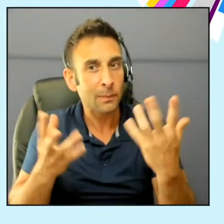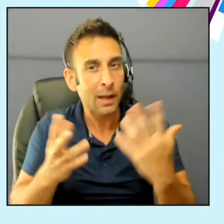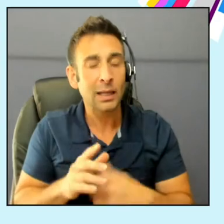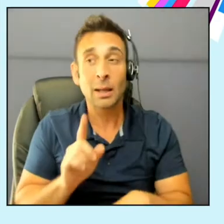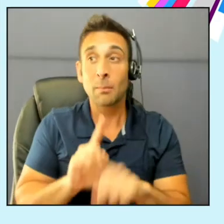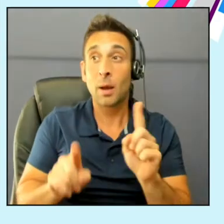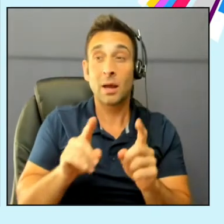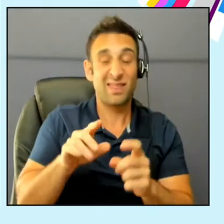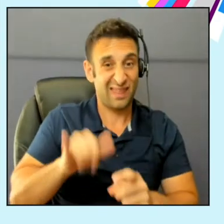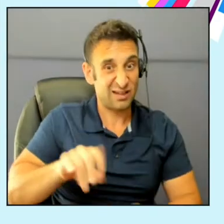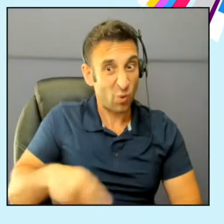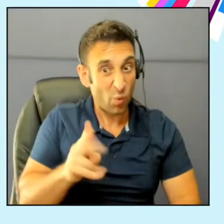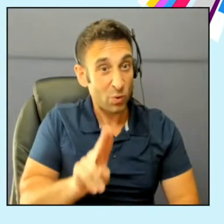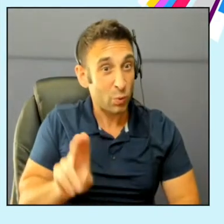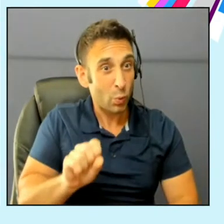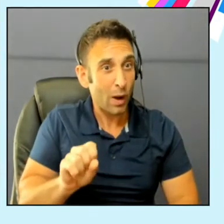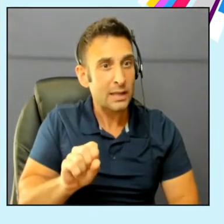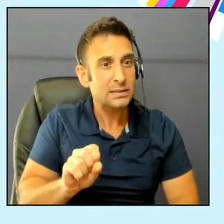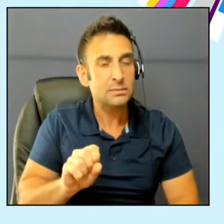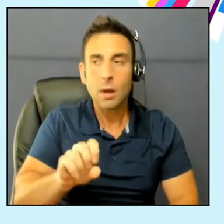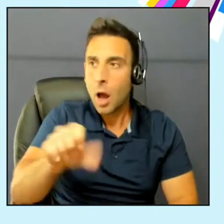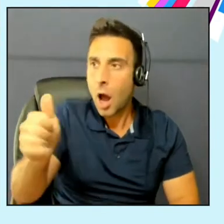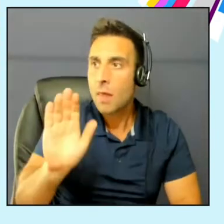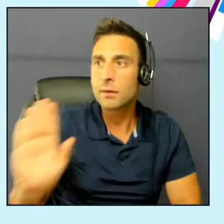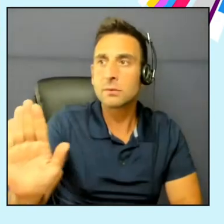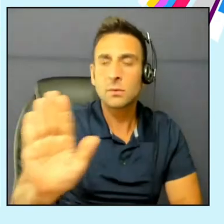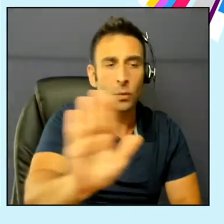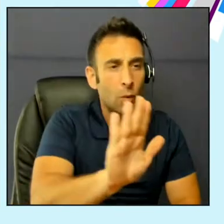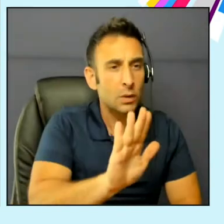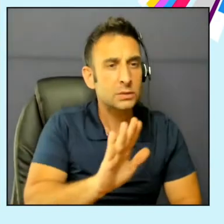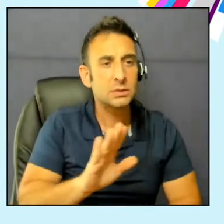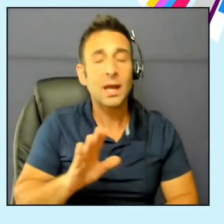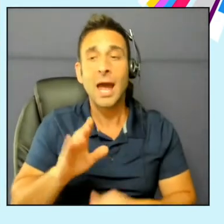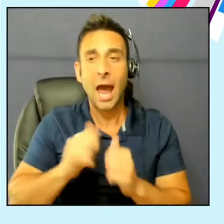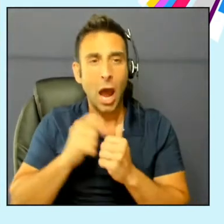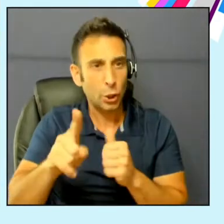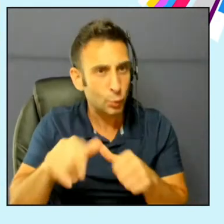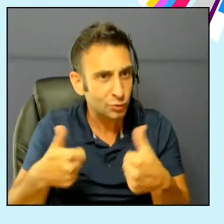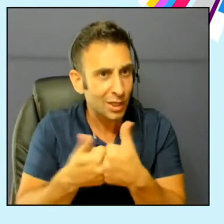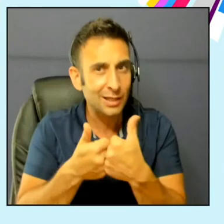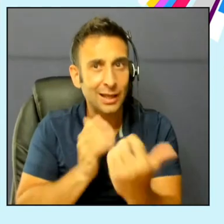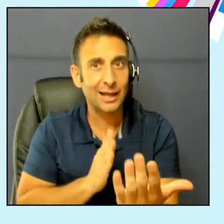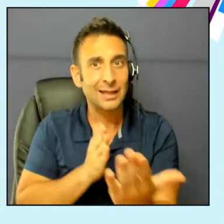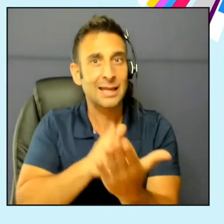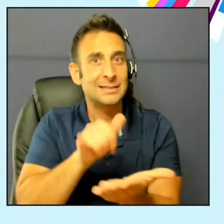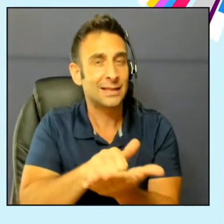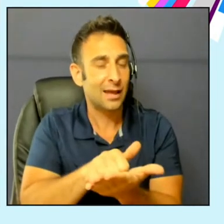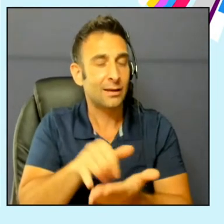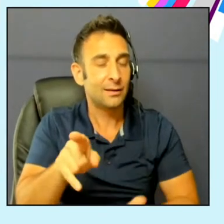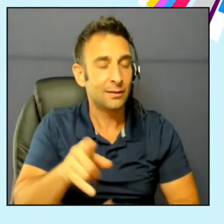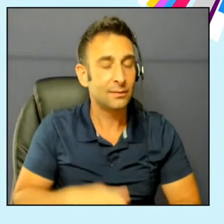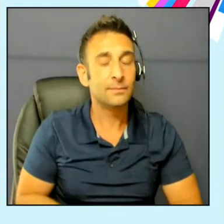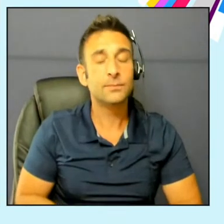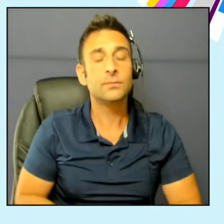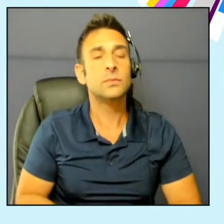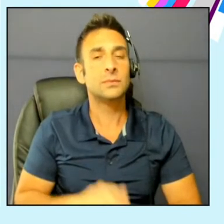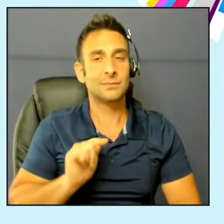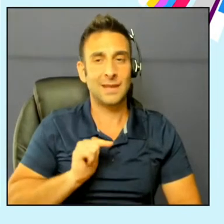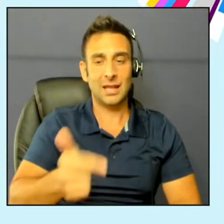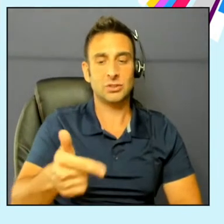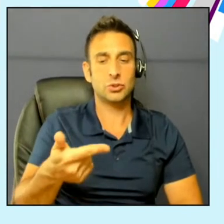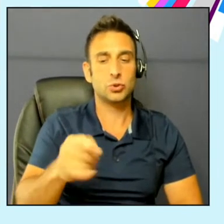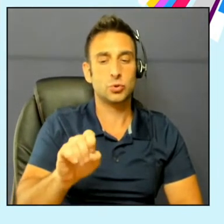are issues and challenges against your activism that may not be talked about more commonly? George, I'm going to go back to you.